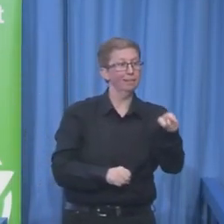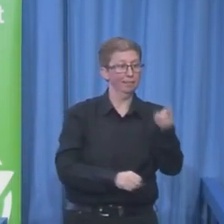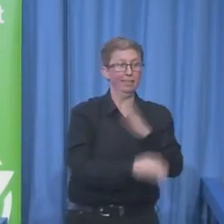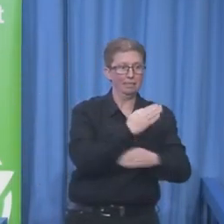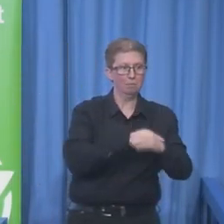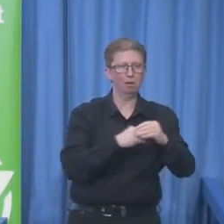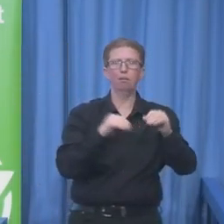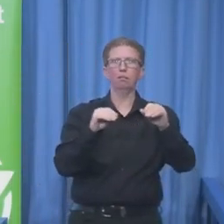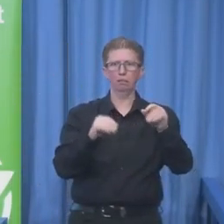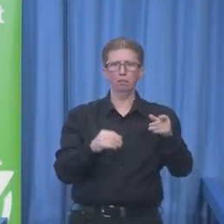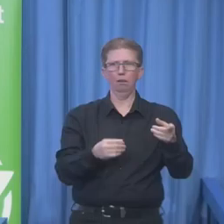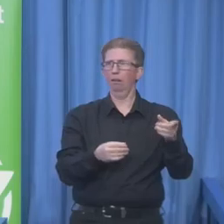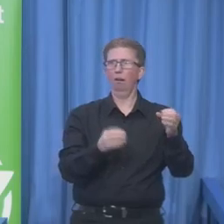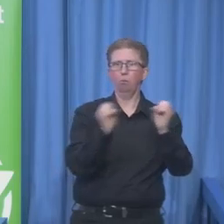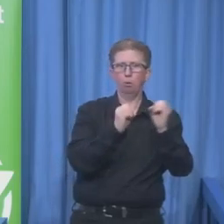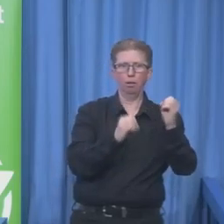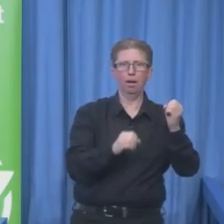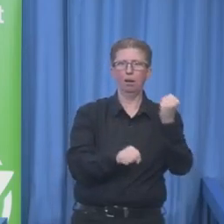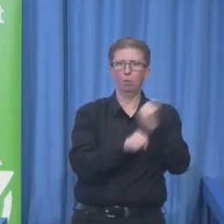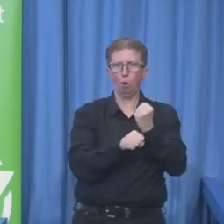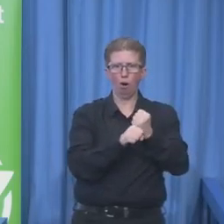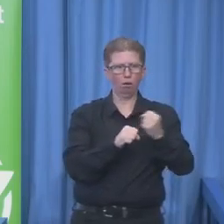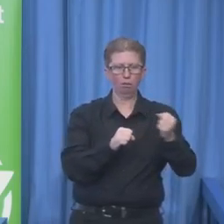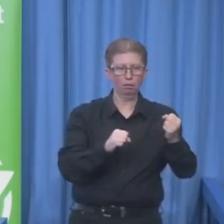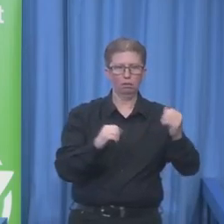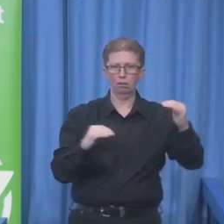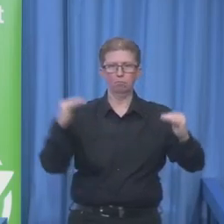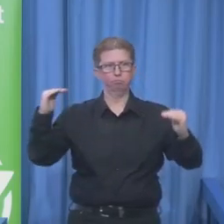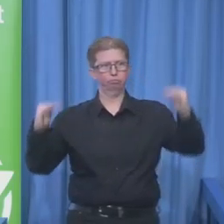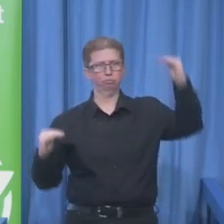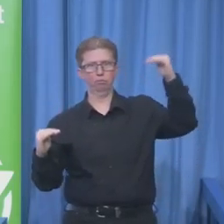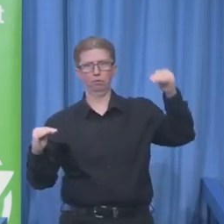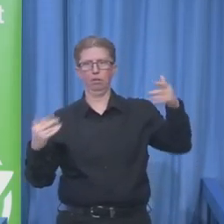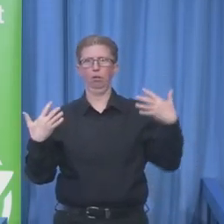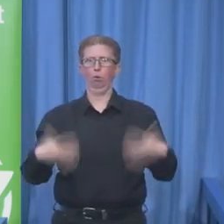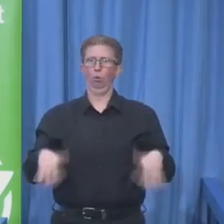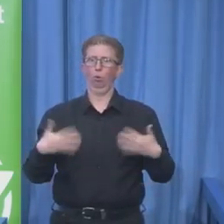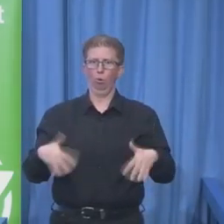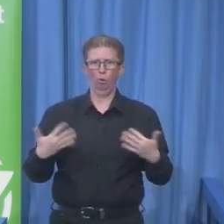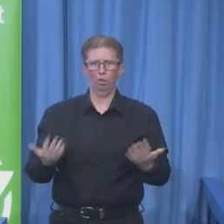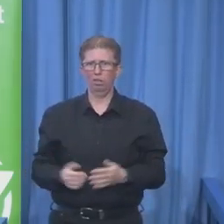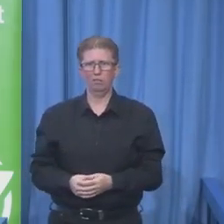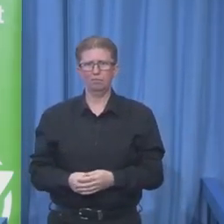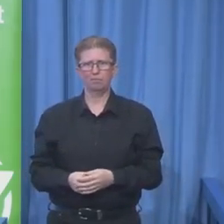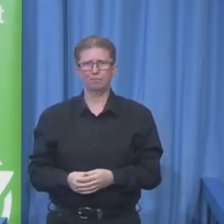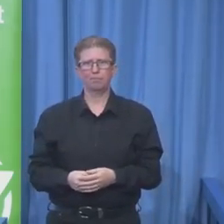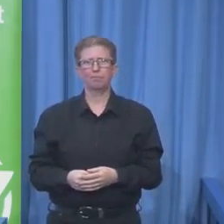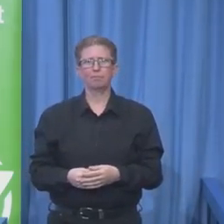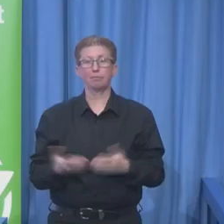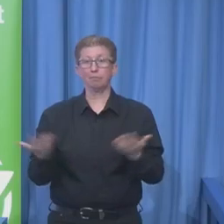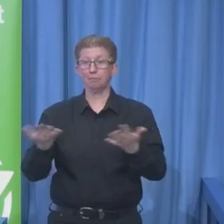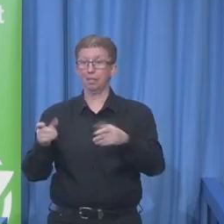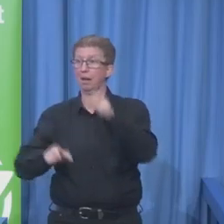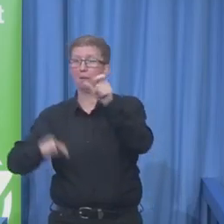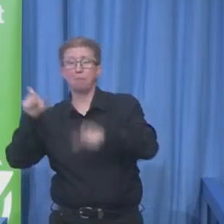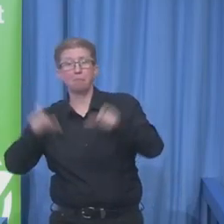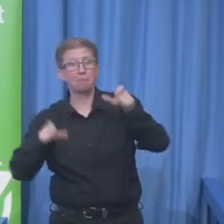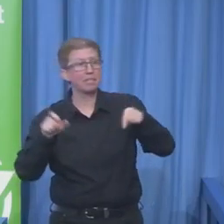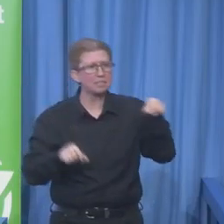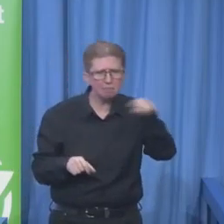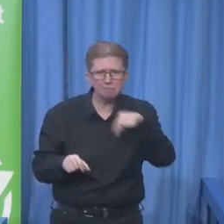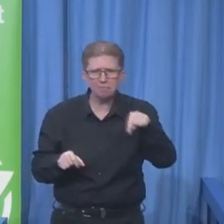many people are really working in sheltered workshops and comparable settings, and how many people